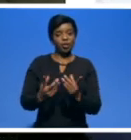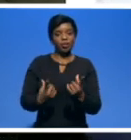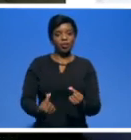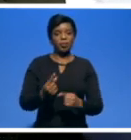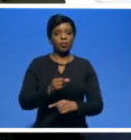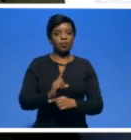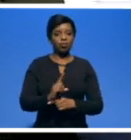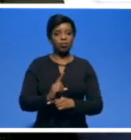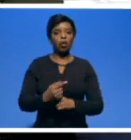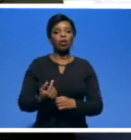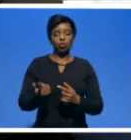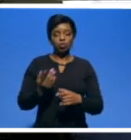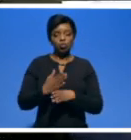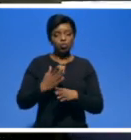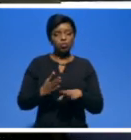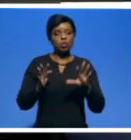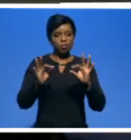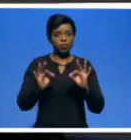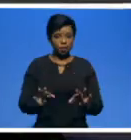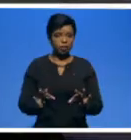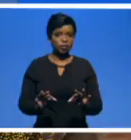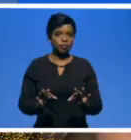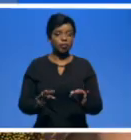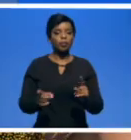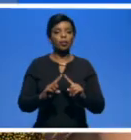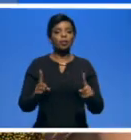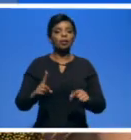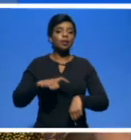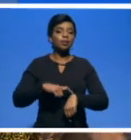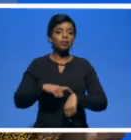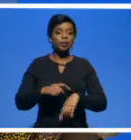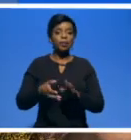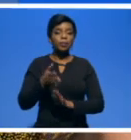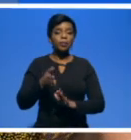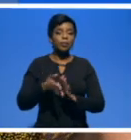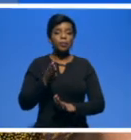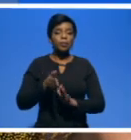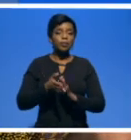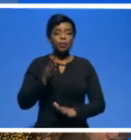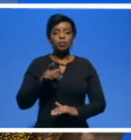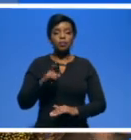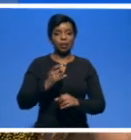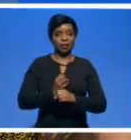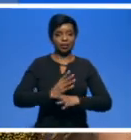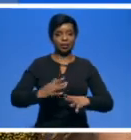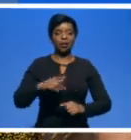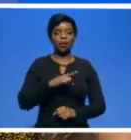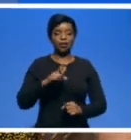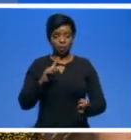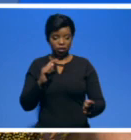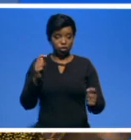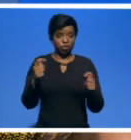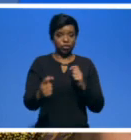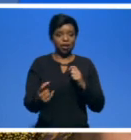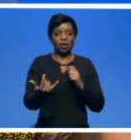moruo ka tsela e batsi. Mme ha nako e ntse ya ha mmuso wa demokrasi o qala gwa ba le diphetogo tsa gore